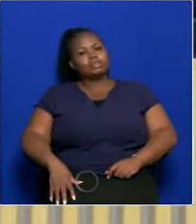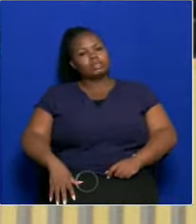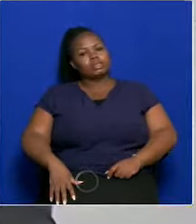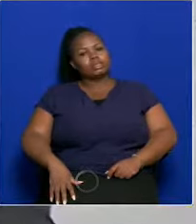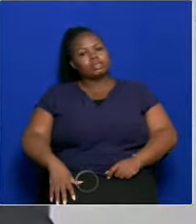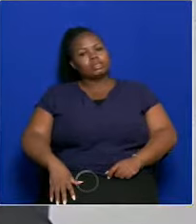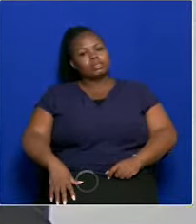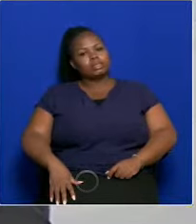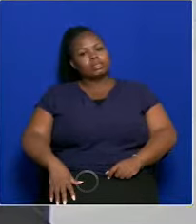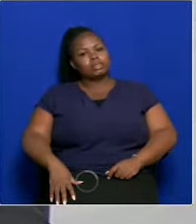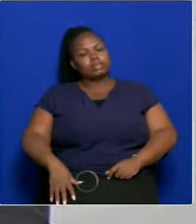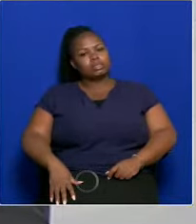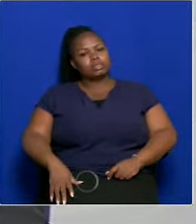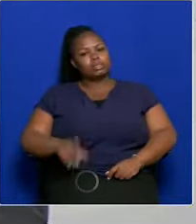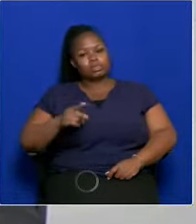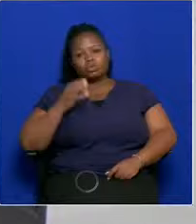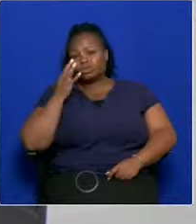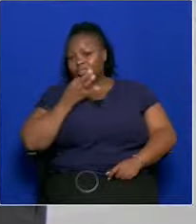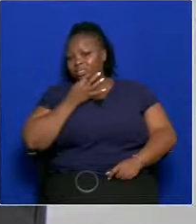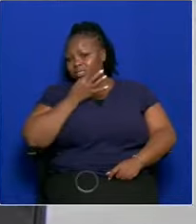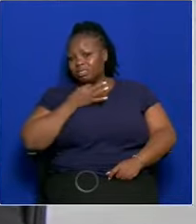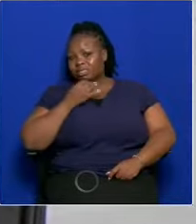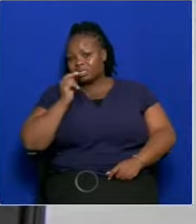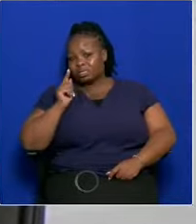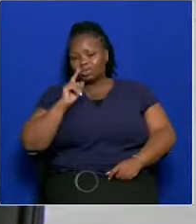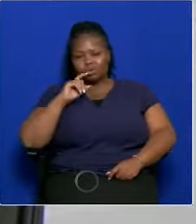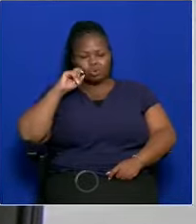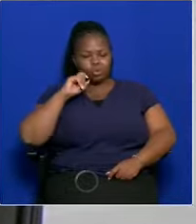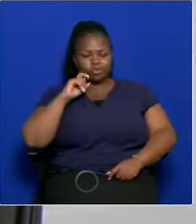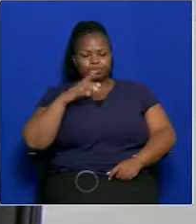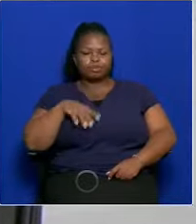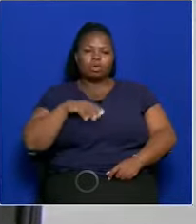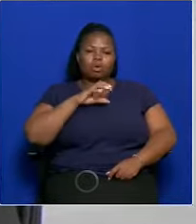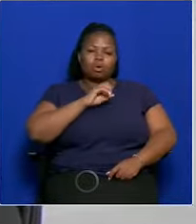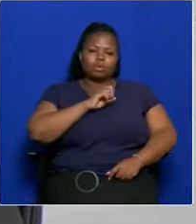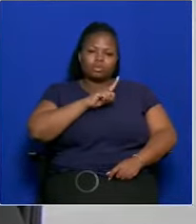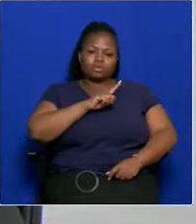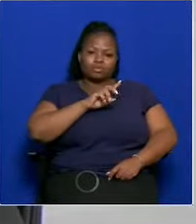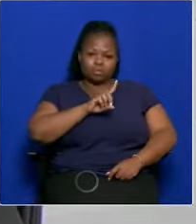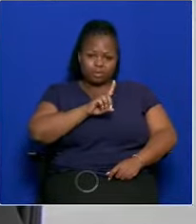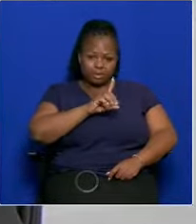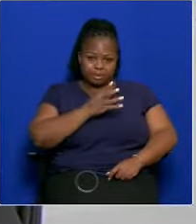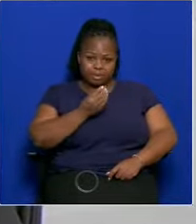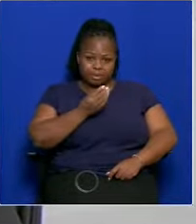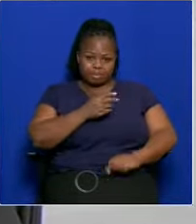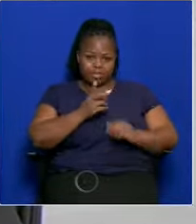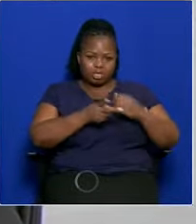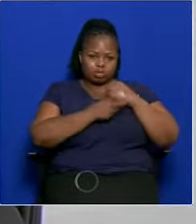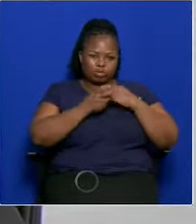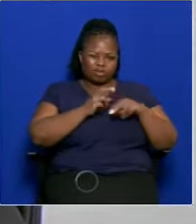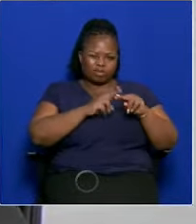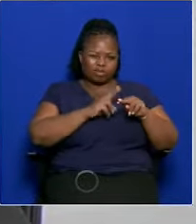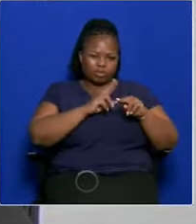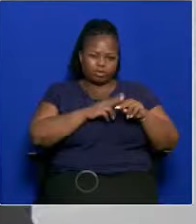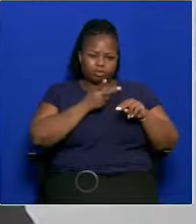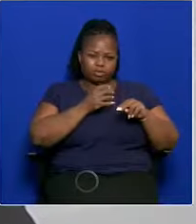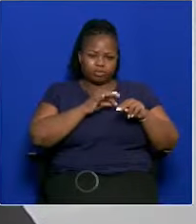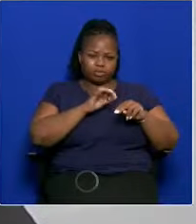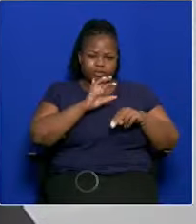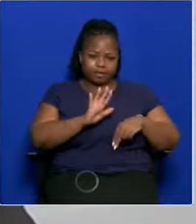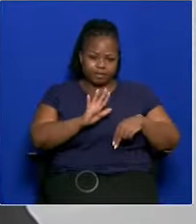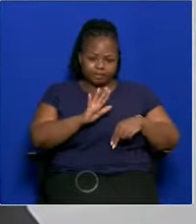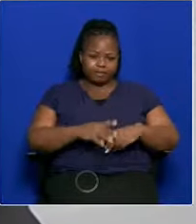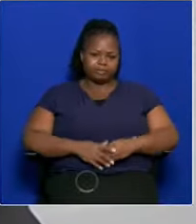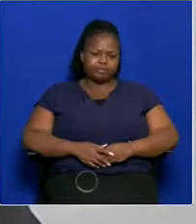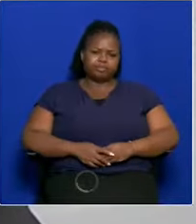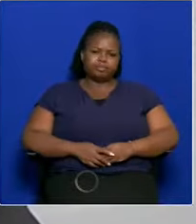you say your device, your 071 number, was stolen in February 2025, and